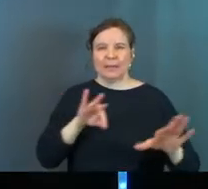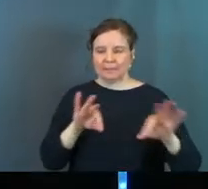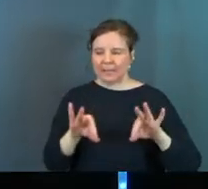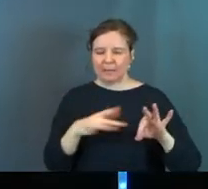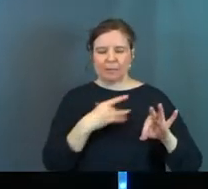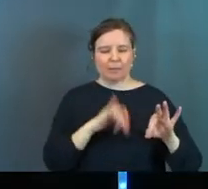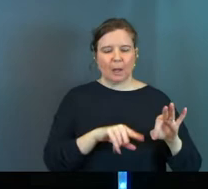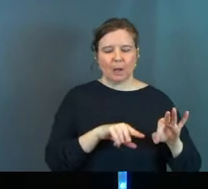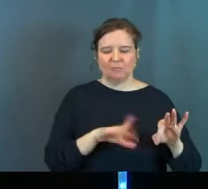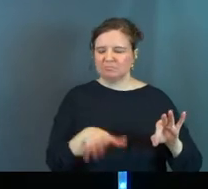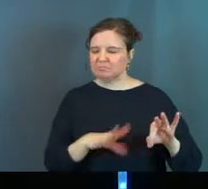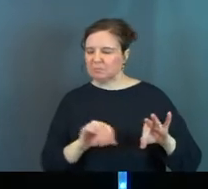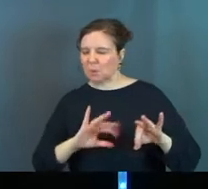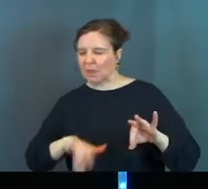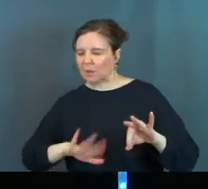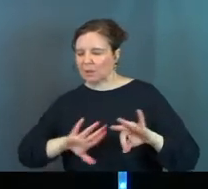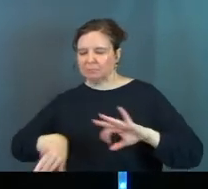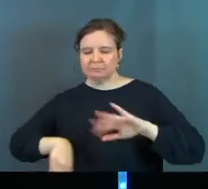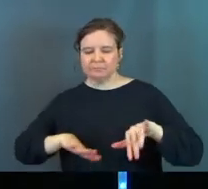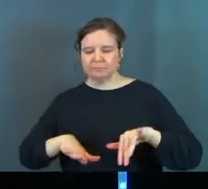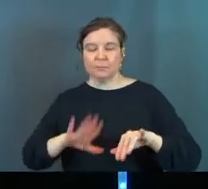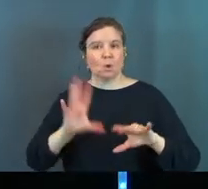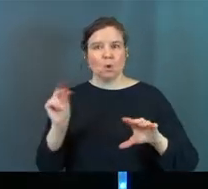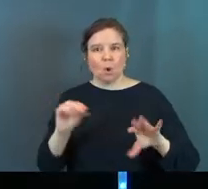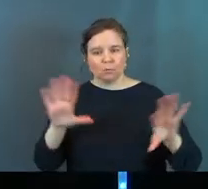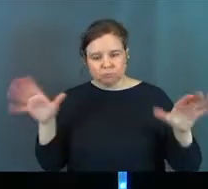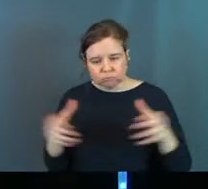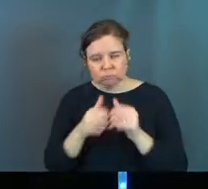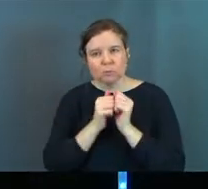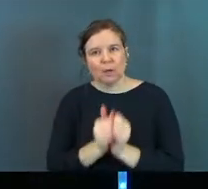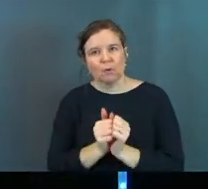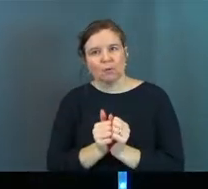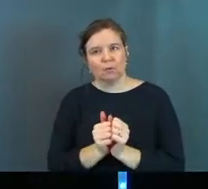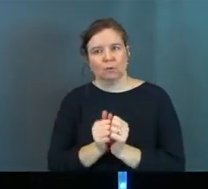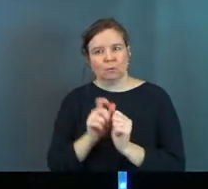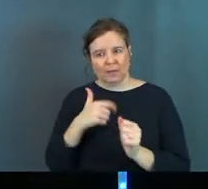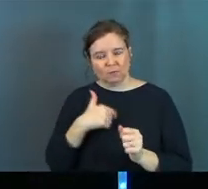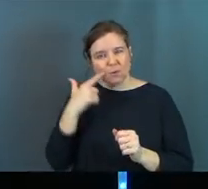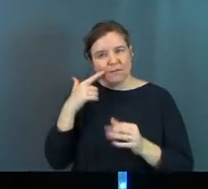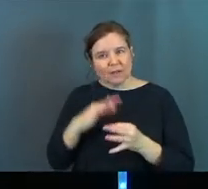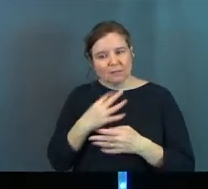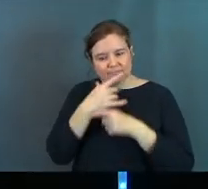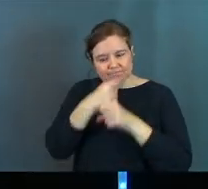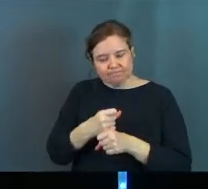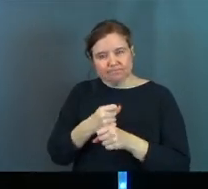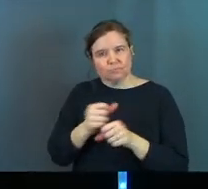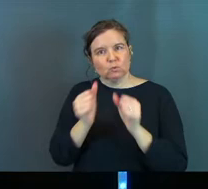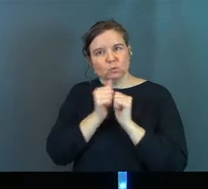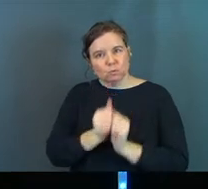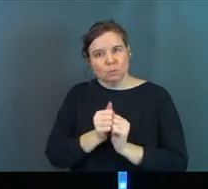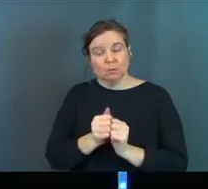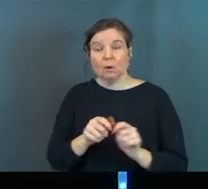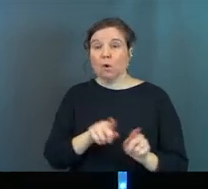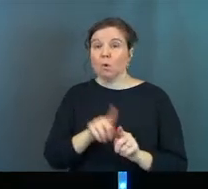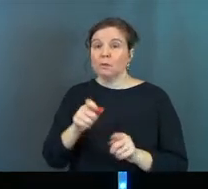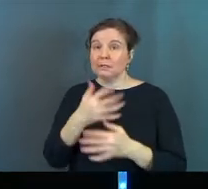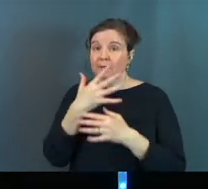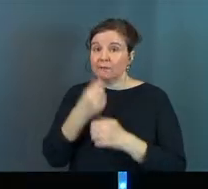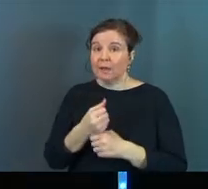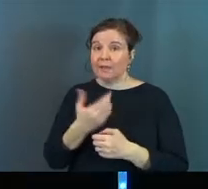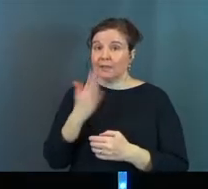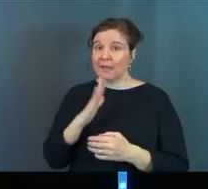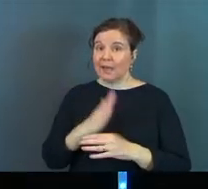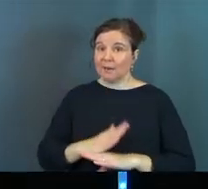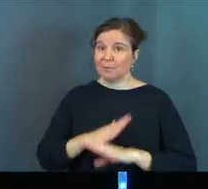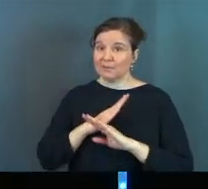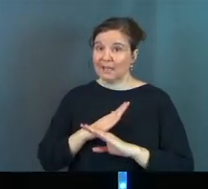parts that we know it's all together. And we got to have faith that it's all together. I also need faith that